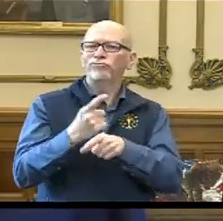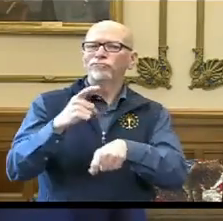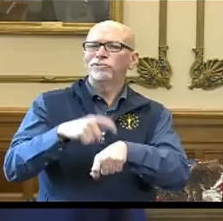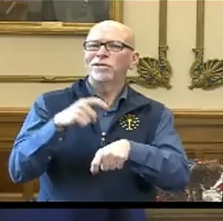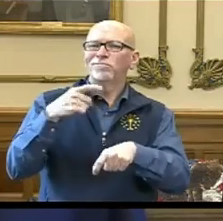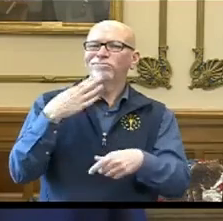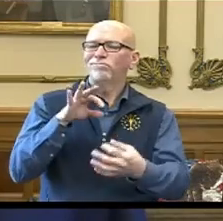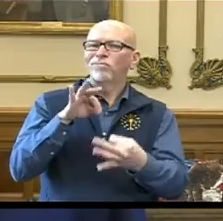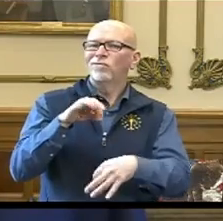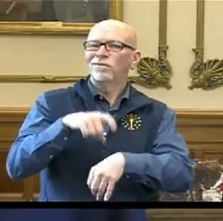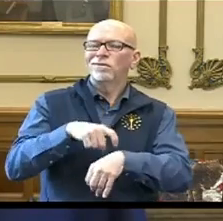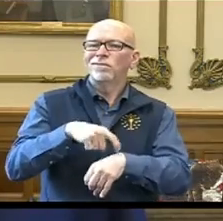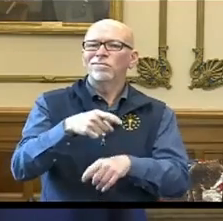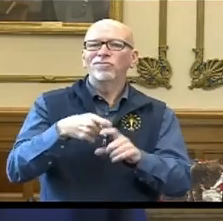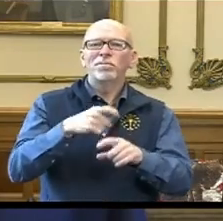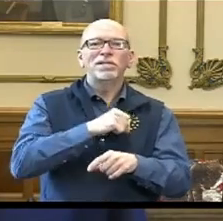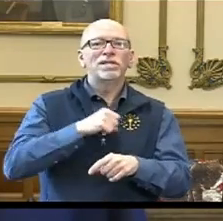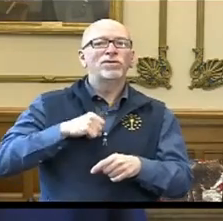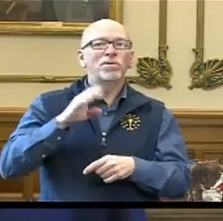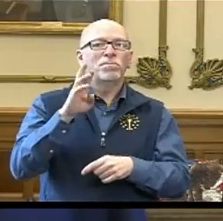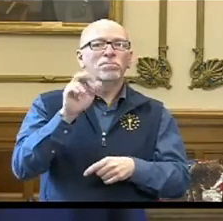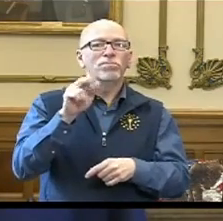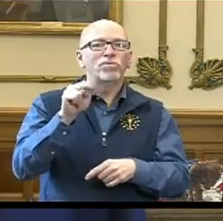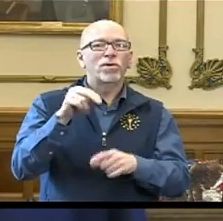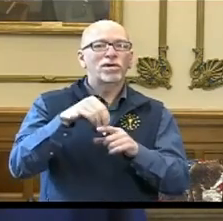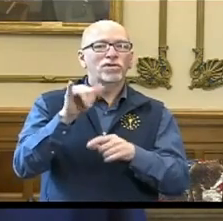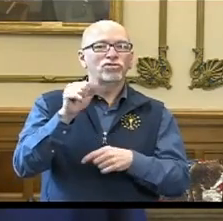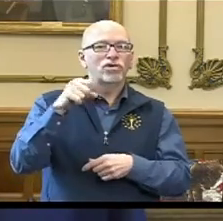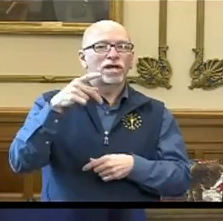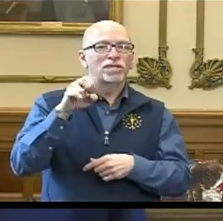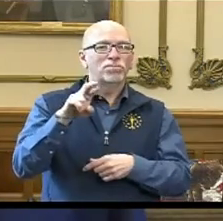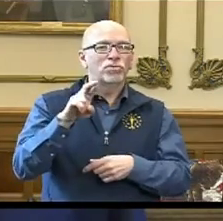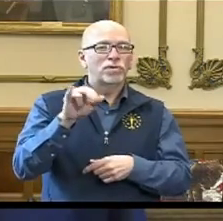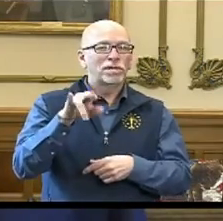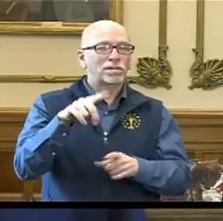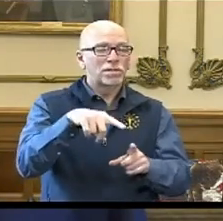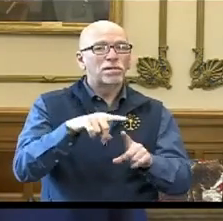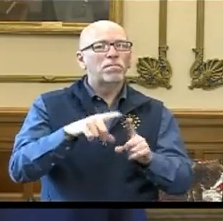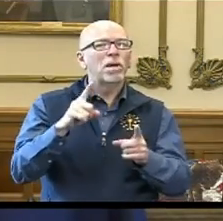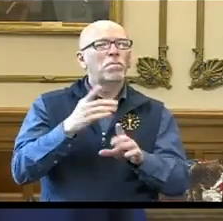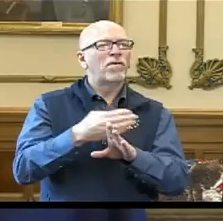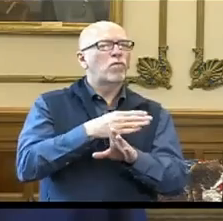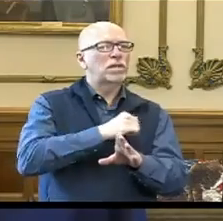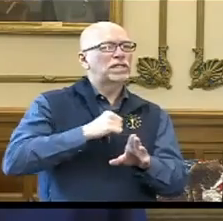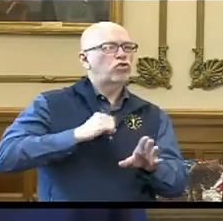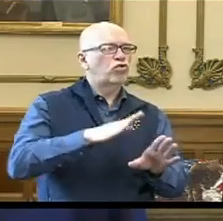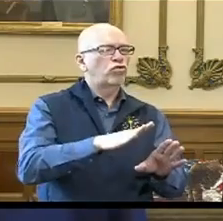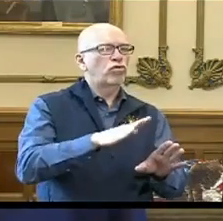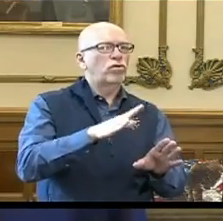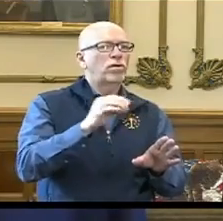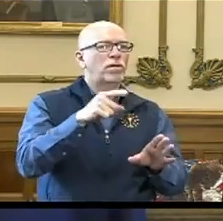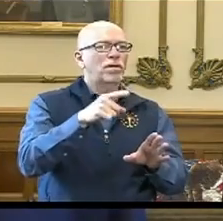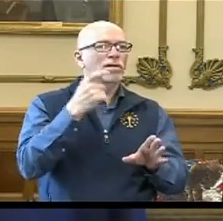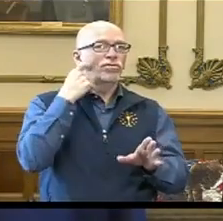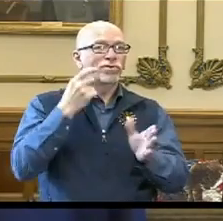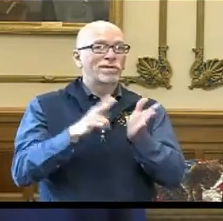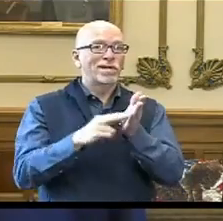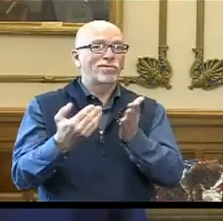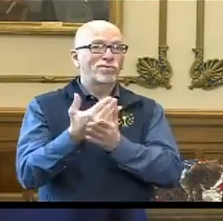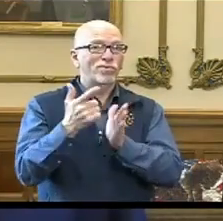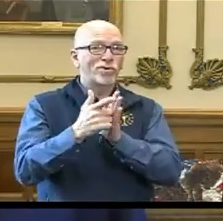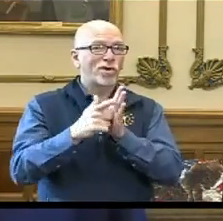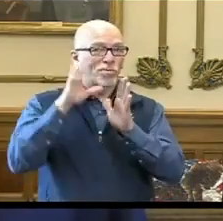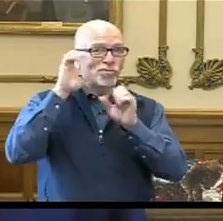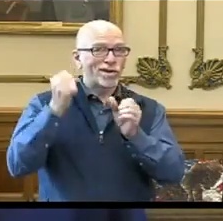impeccable timing, I must say, from Senator Braun down in Jasper, Indiana. But before we get to the senator and the bill that was just signed into law by the